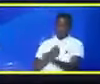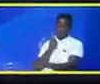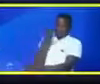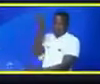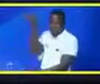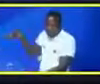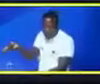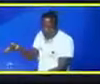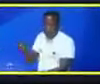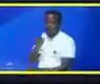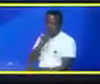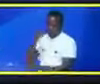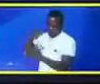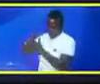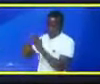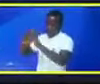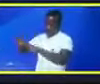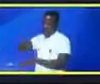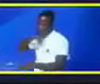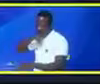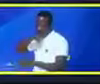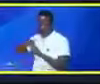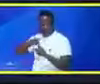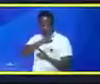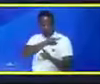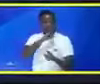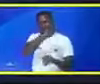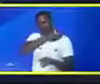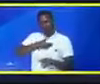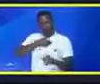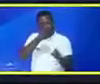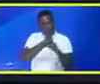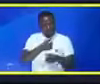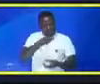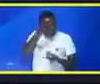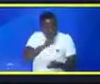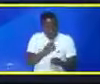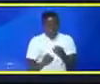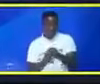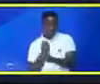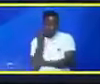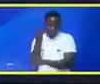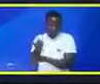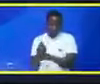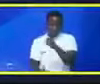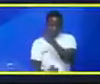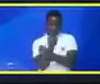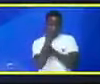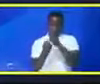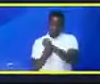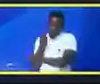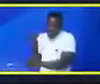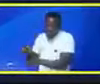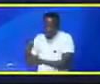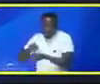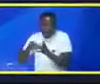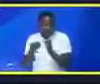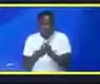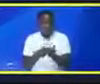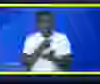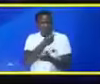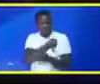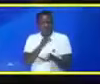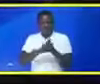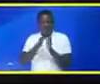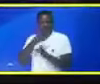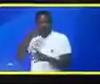you are not called a visitor and you are not welcome. Why? Because you followed an unauthorized access point. And so in as